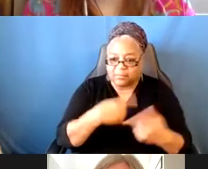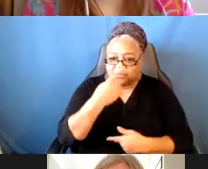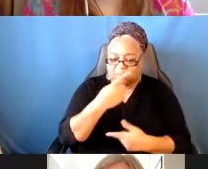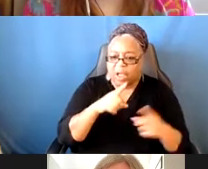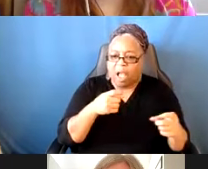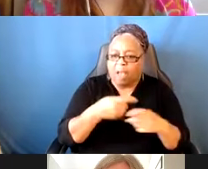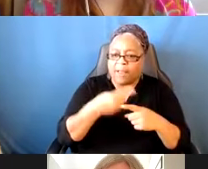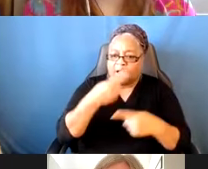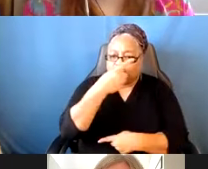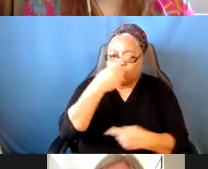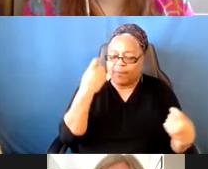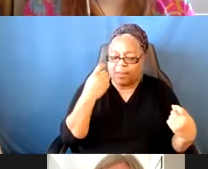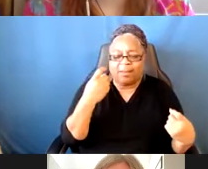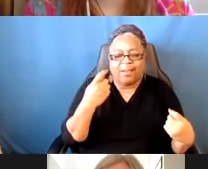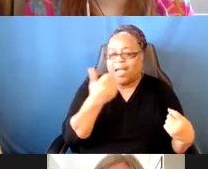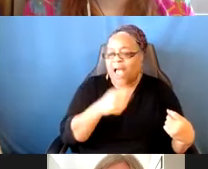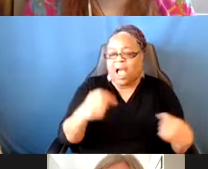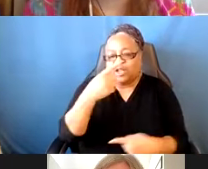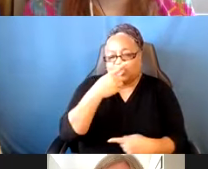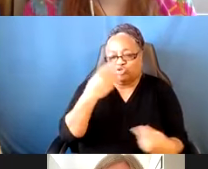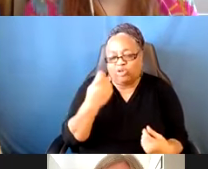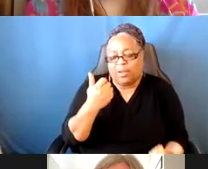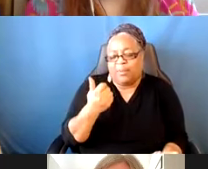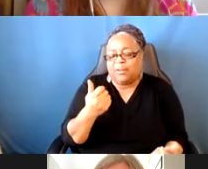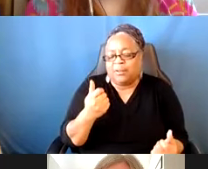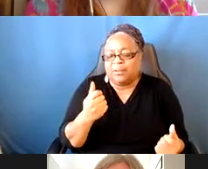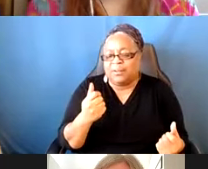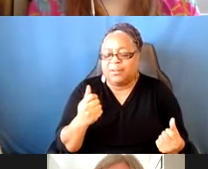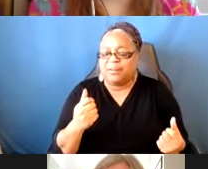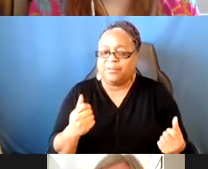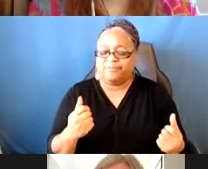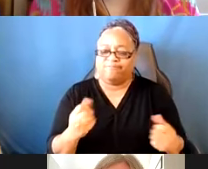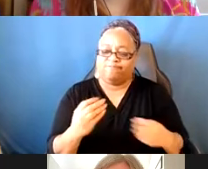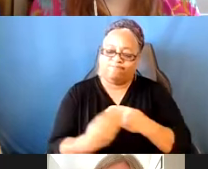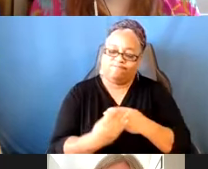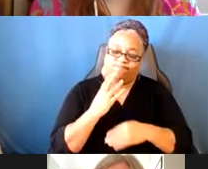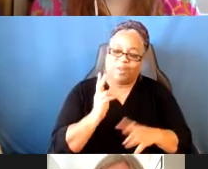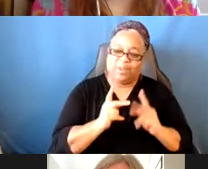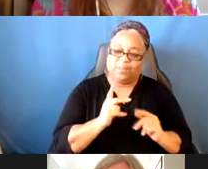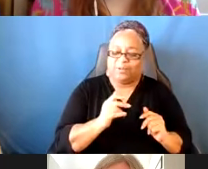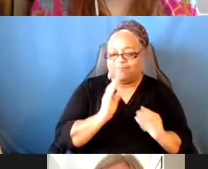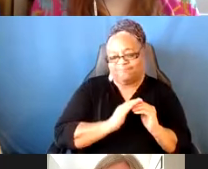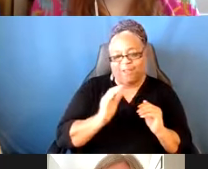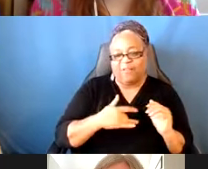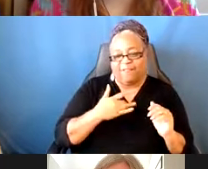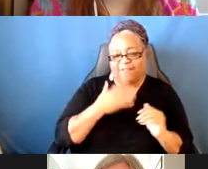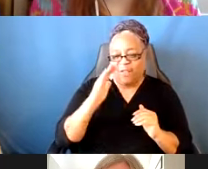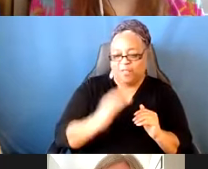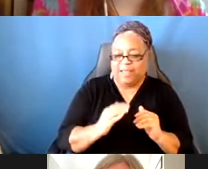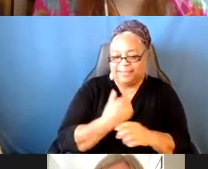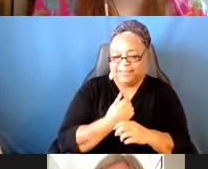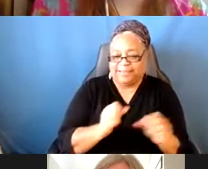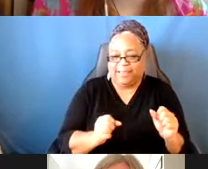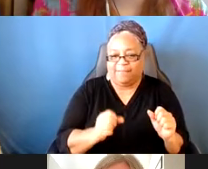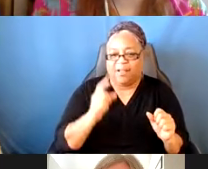of any kind can make a person feel less safe in the world. I am going to launch a poll to see what routes of safety